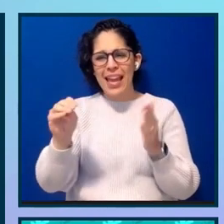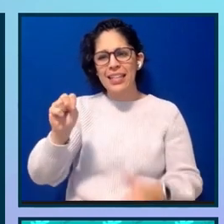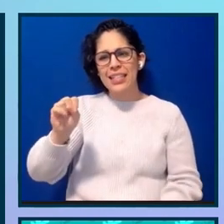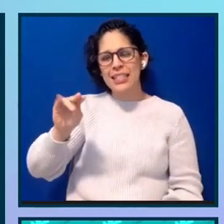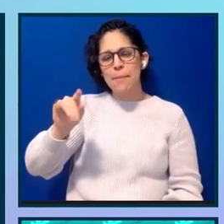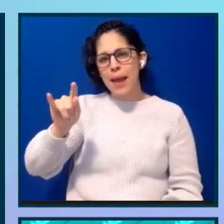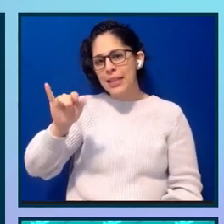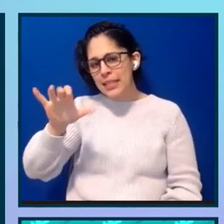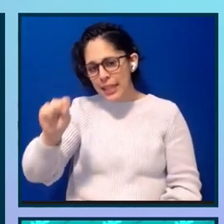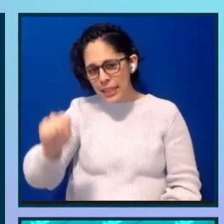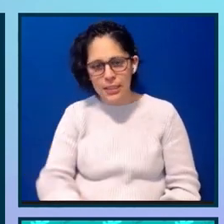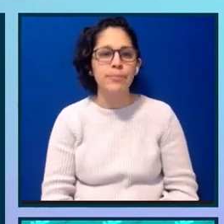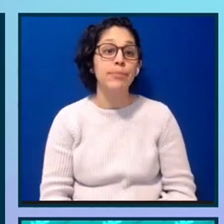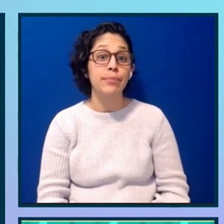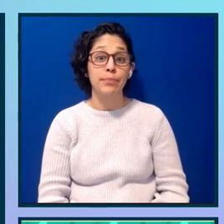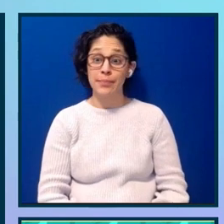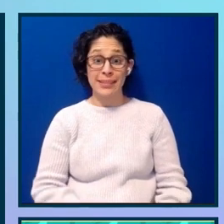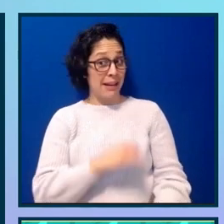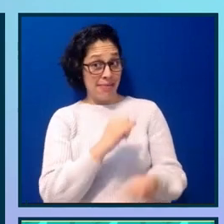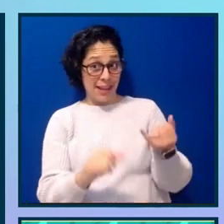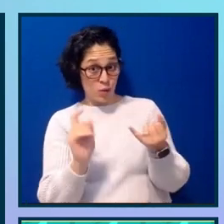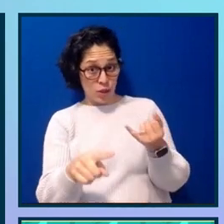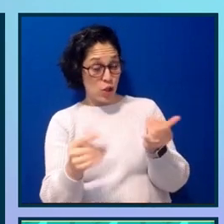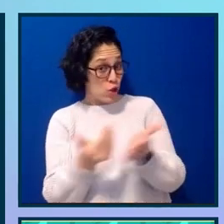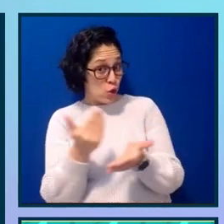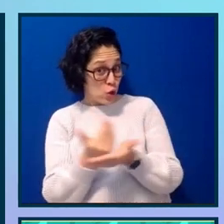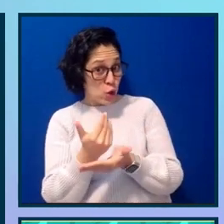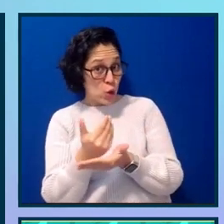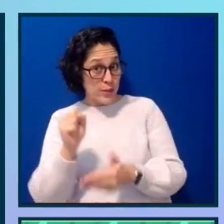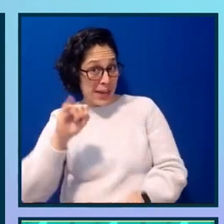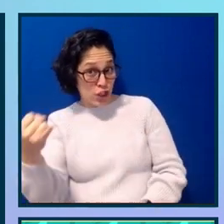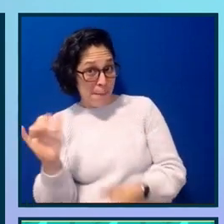And third and last, is the new Space Jam movie better than the old one?